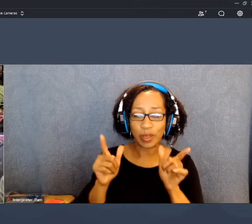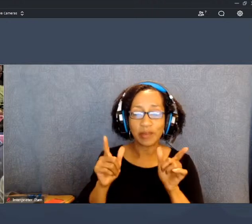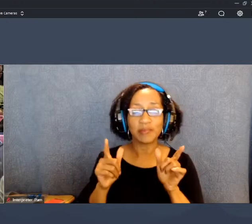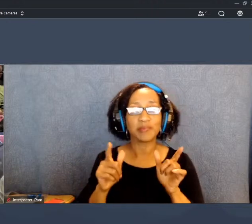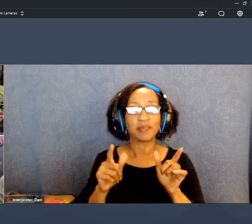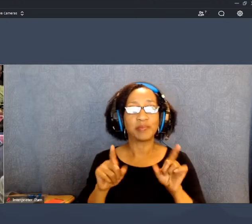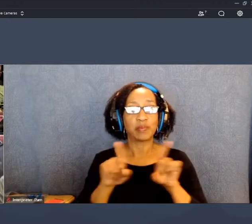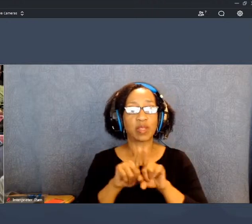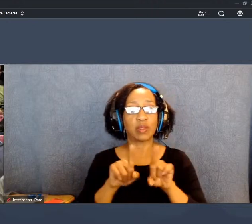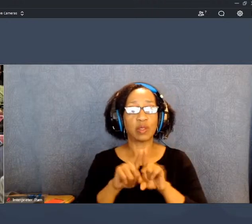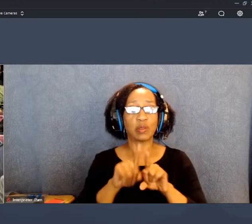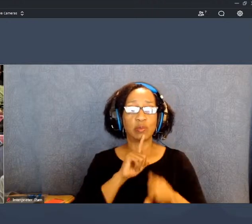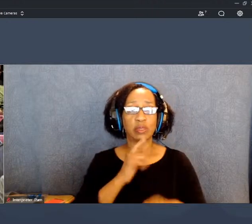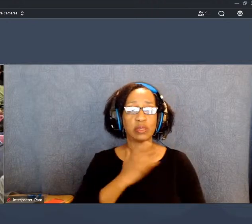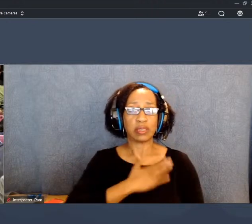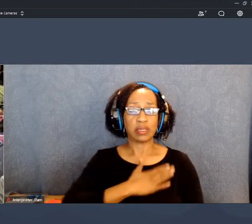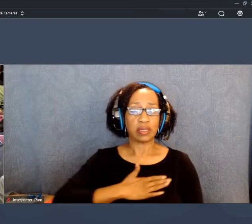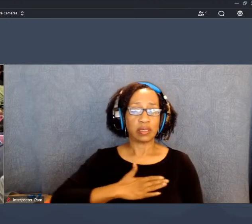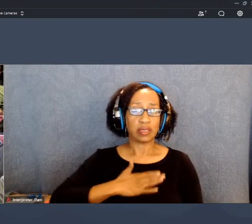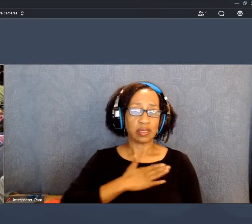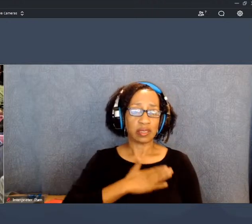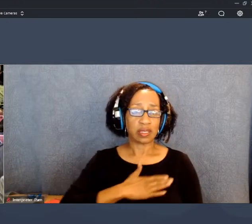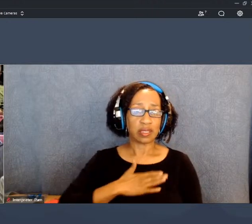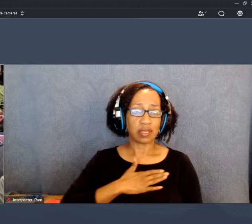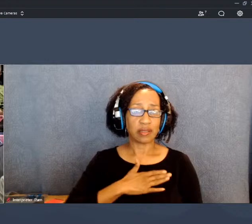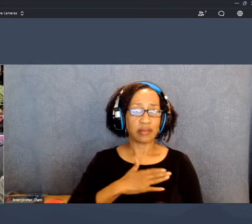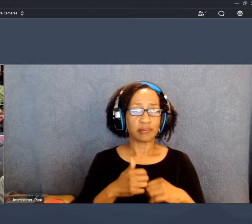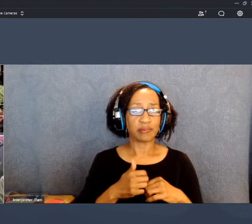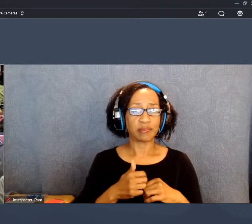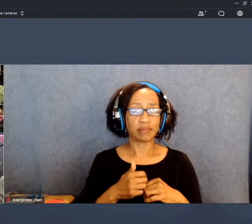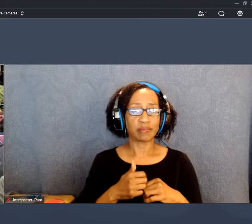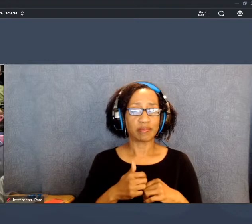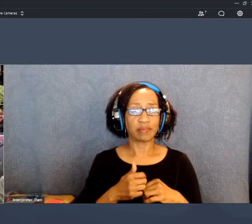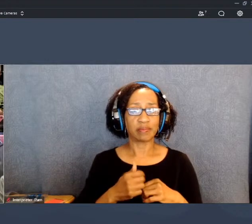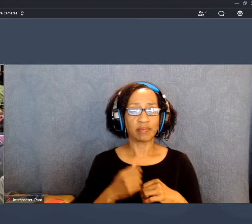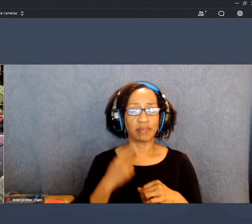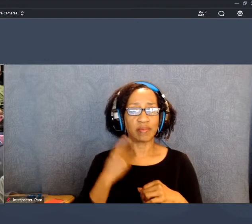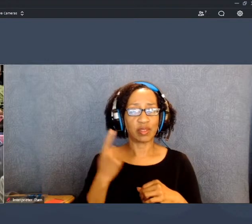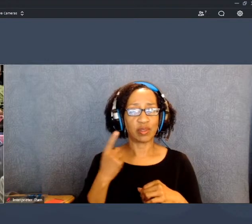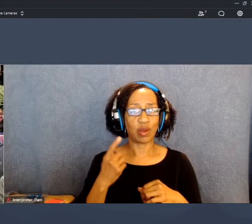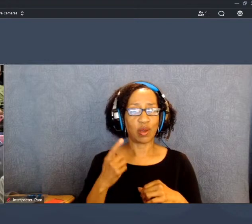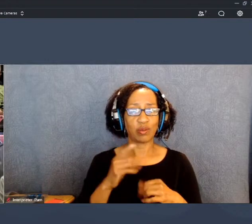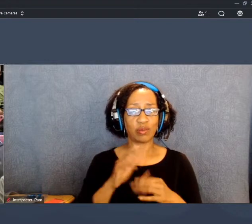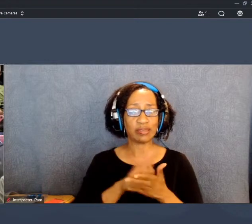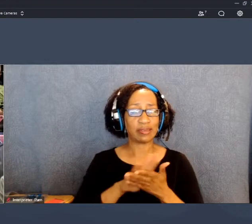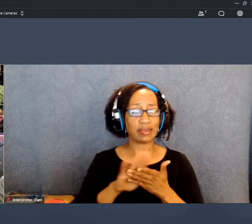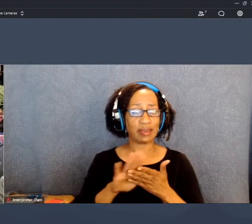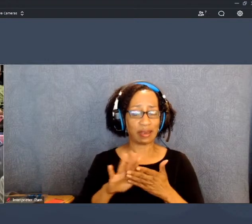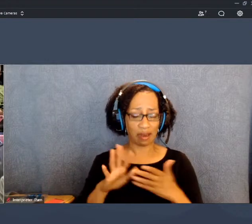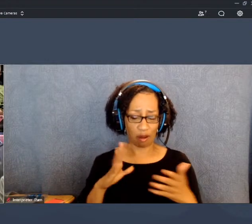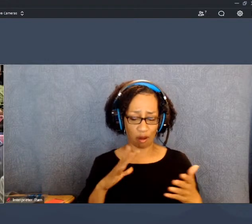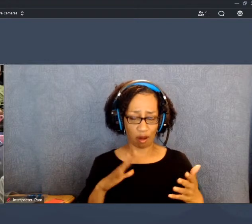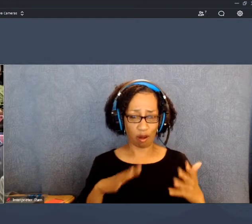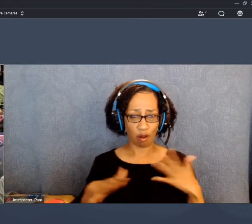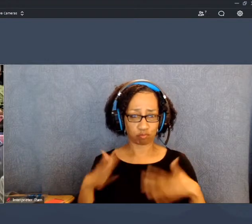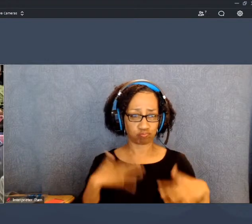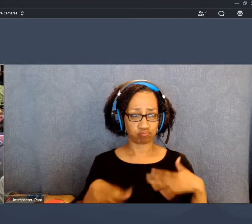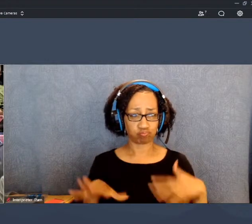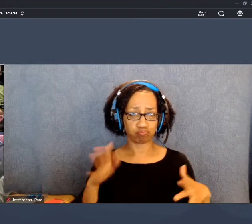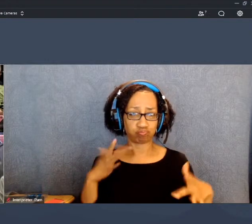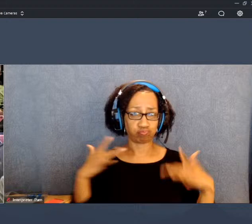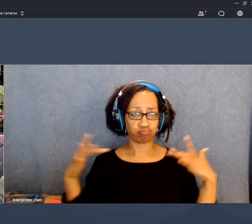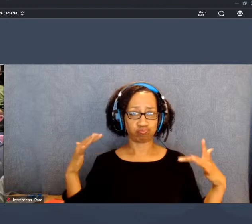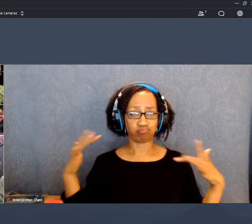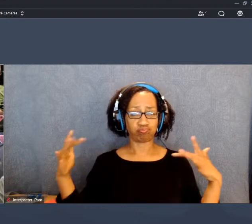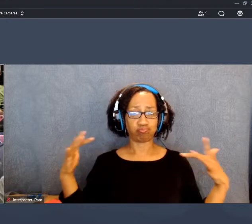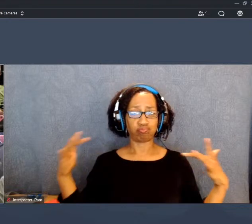our appreciation. I know you're always cleaner than the Board of Health, but we have something that will assist you in